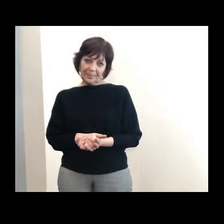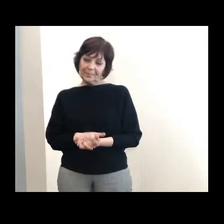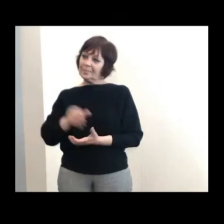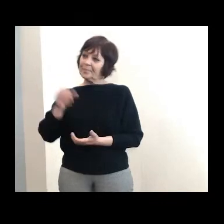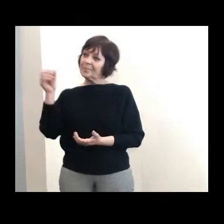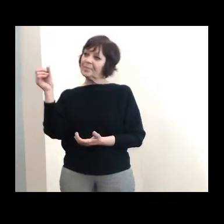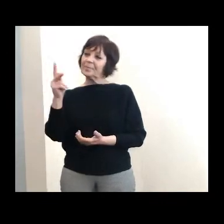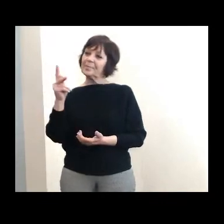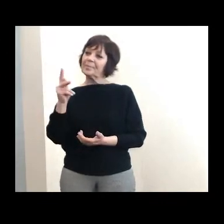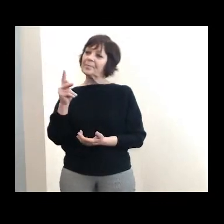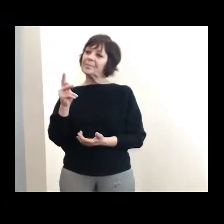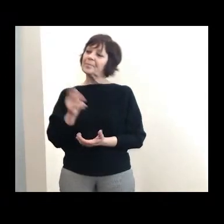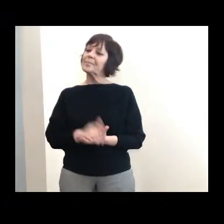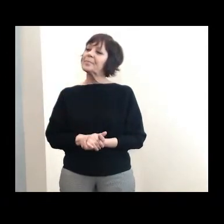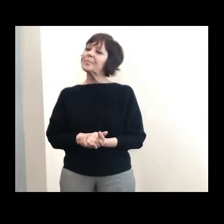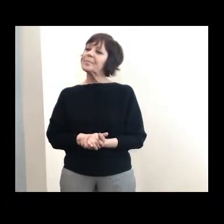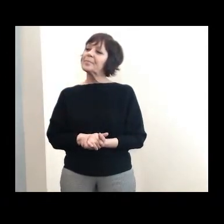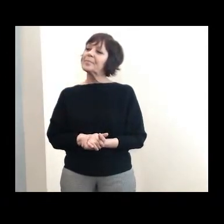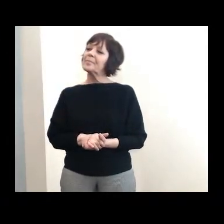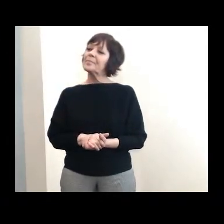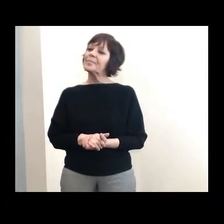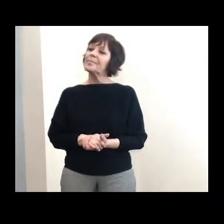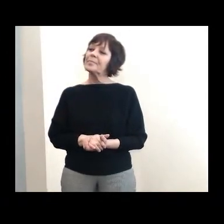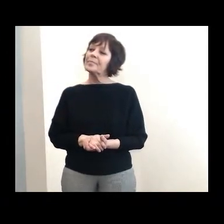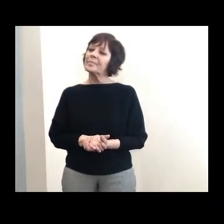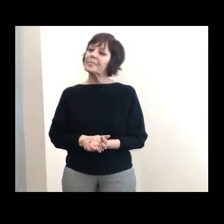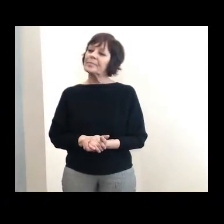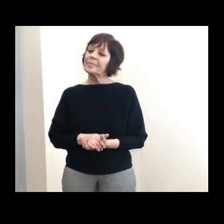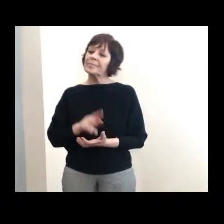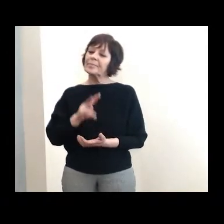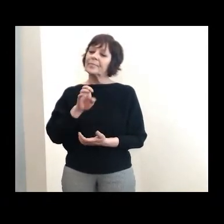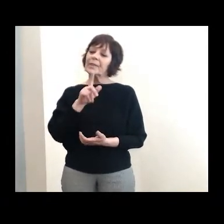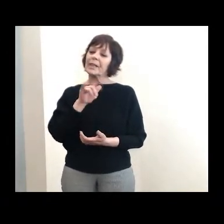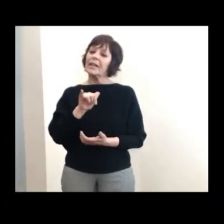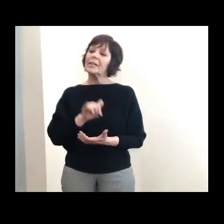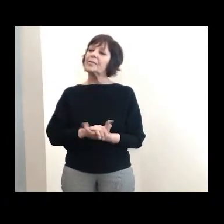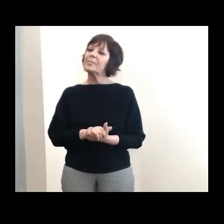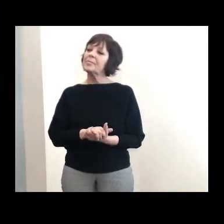Okay, next question to WGRZ TV, Kelly Dudzik.